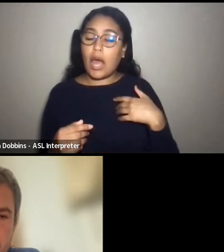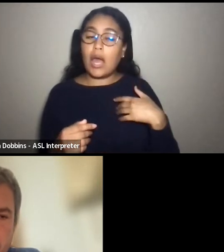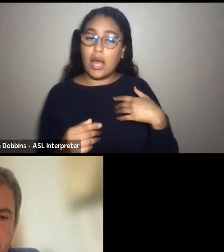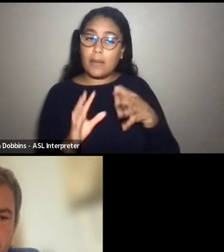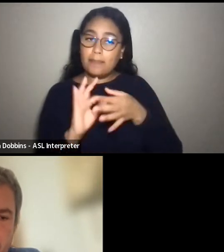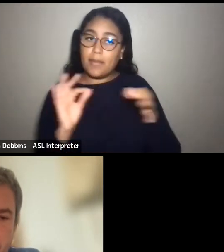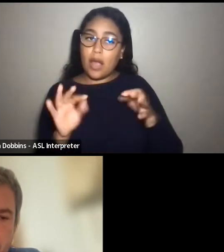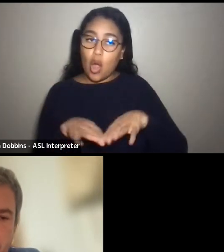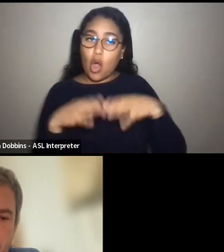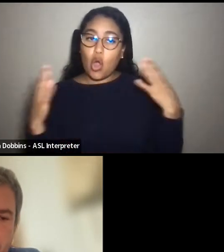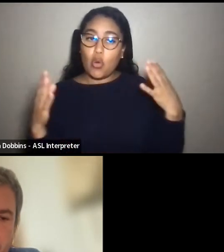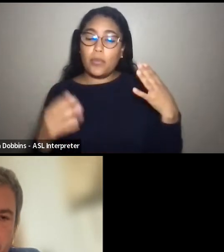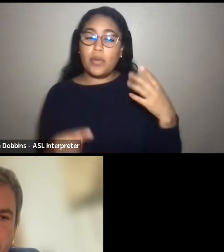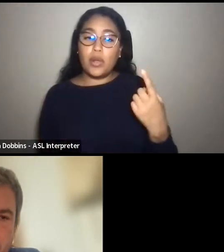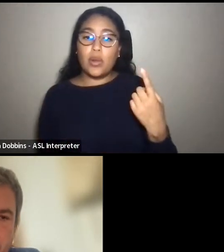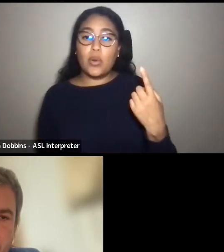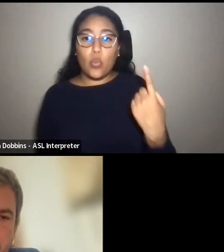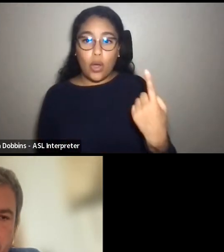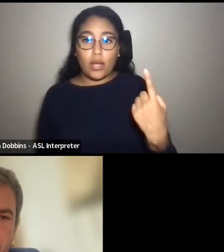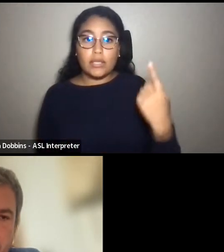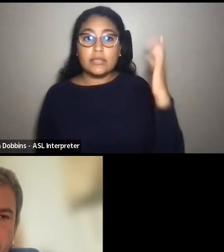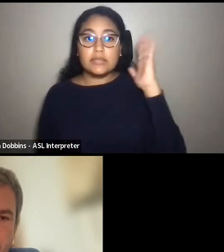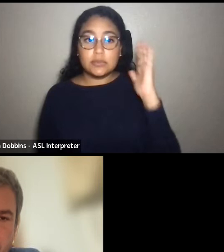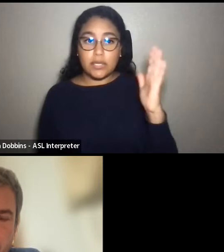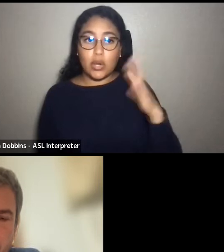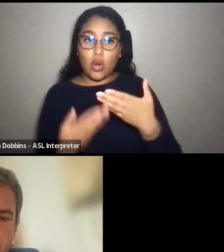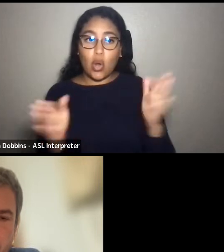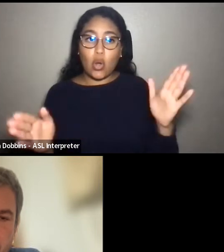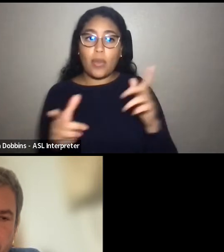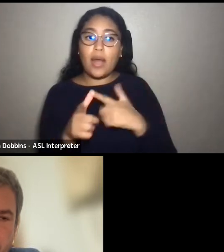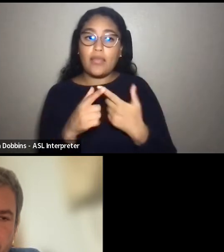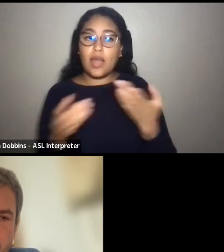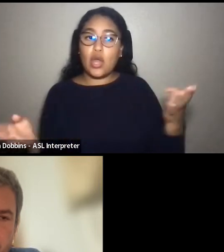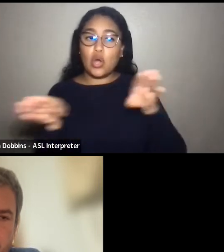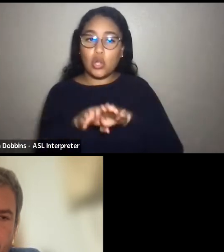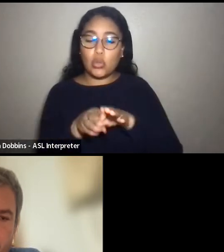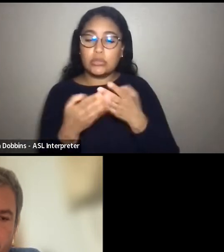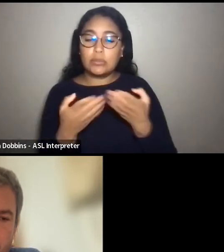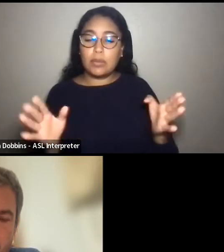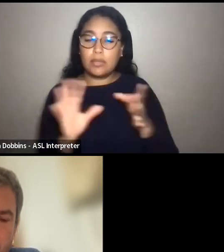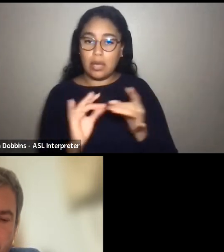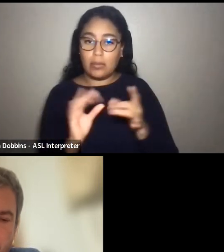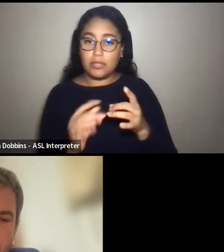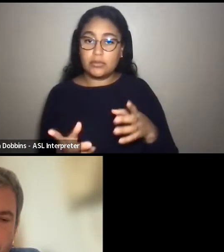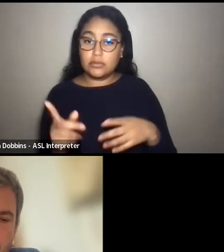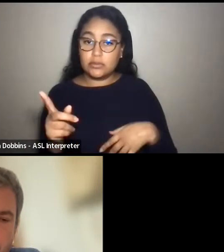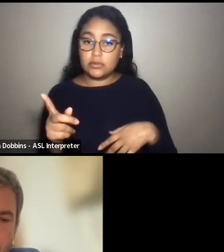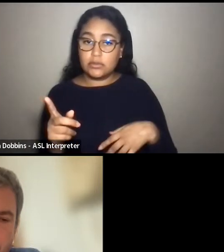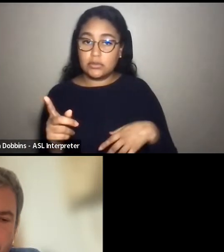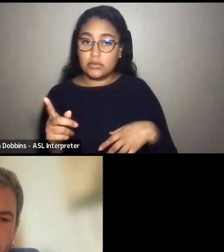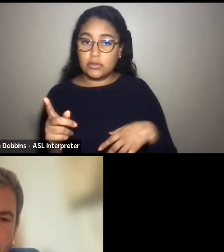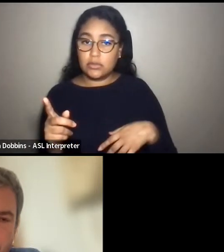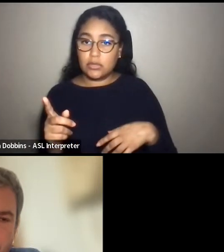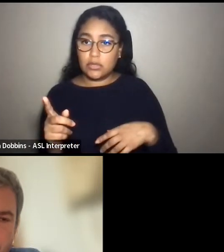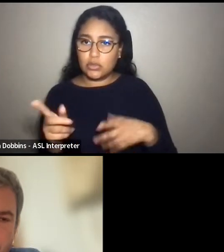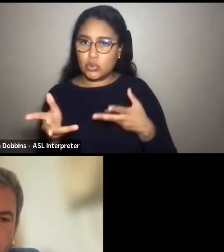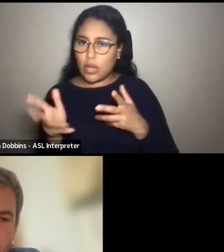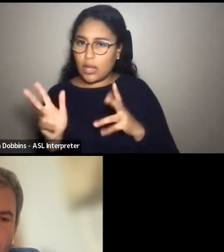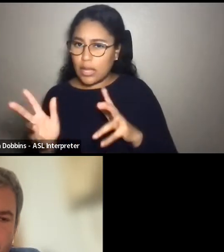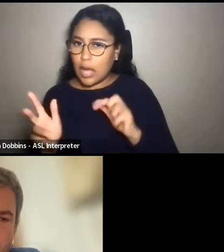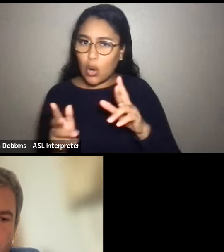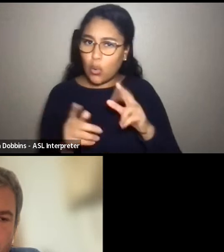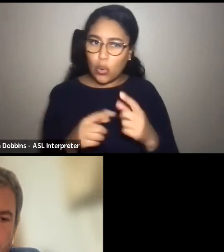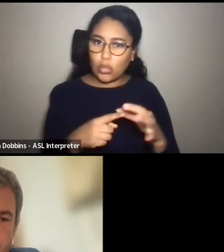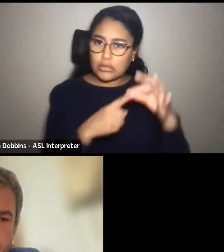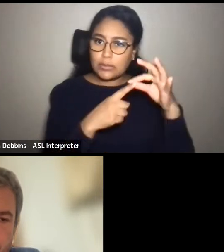public comment with the exception of one speaker, and then we will close public comment. With the exception or to just allow? Just to